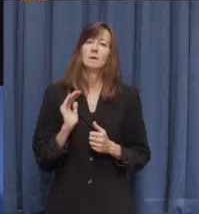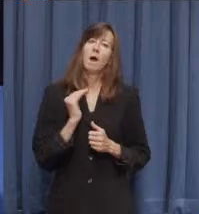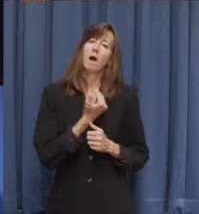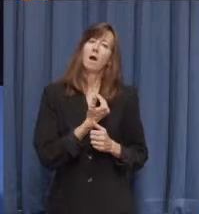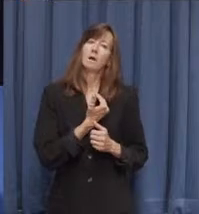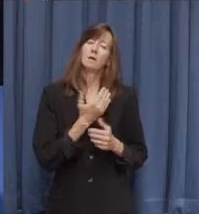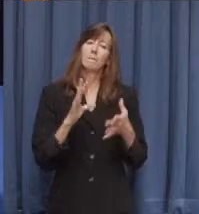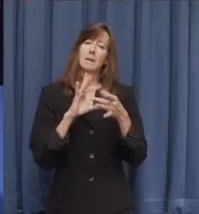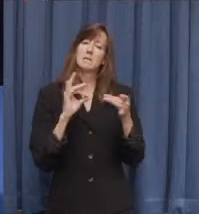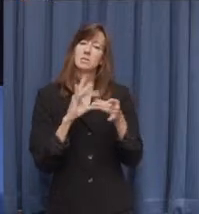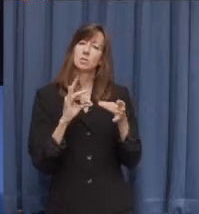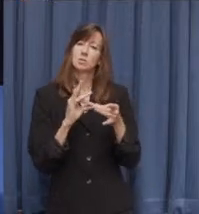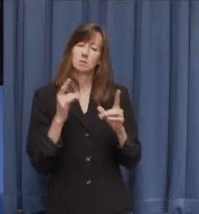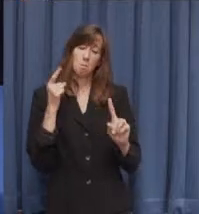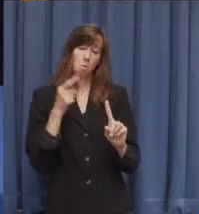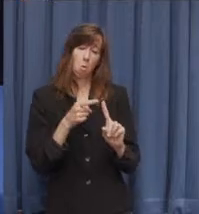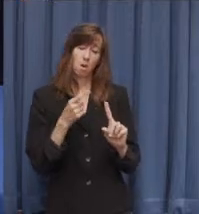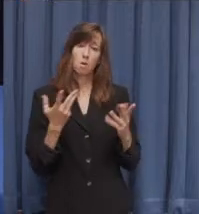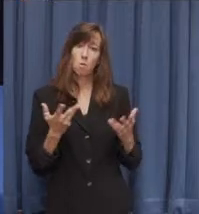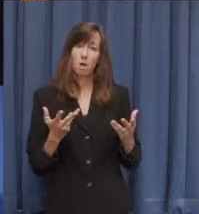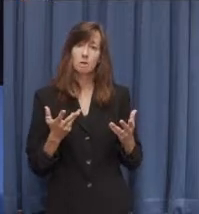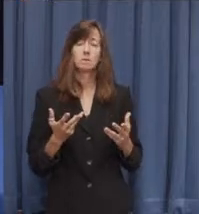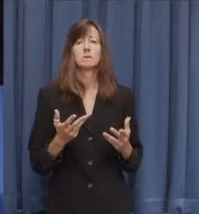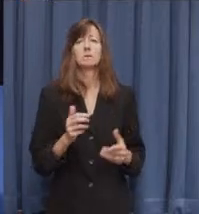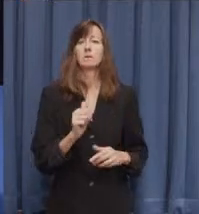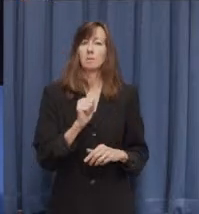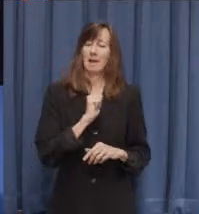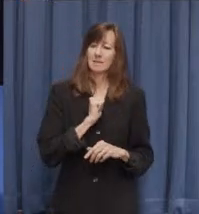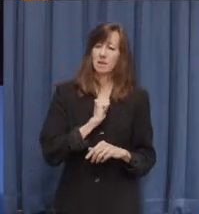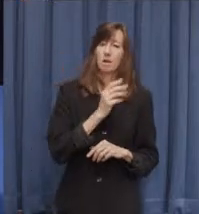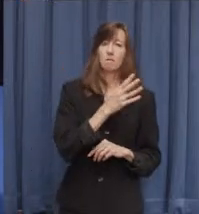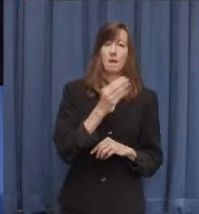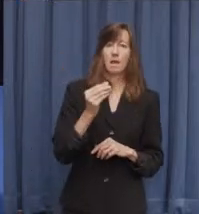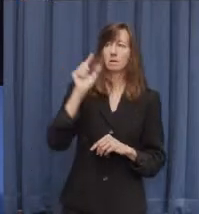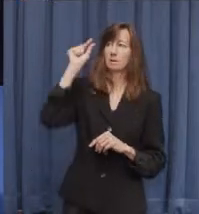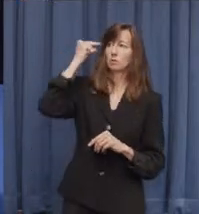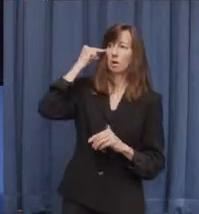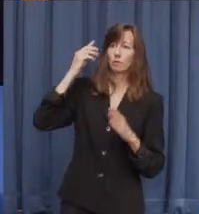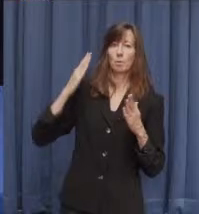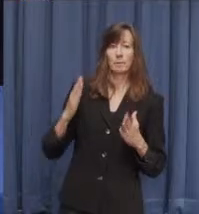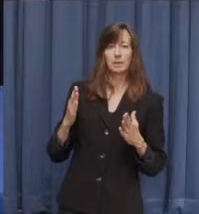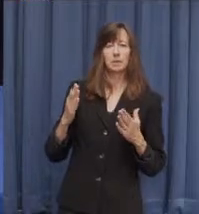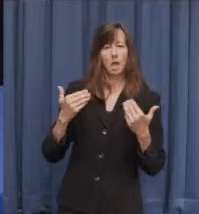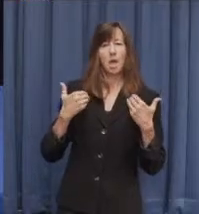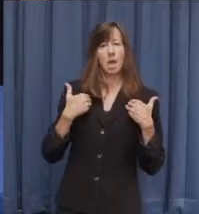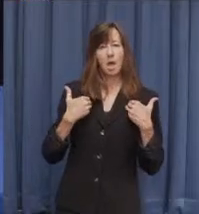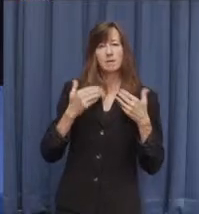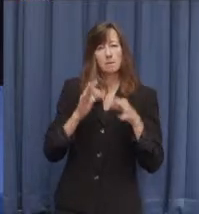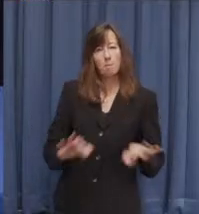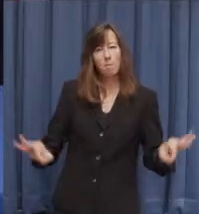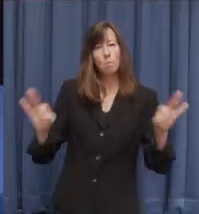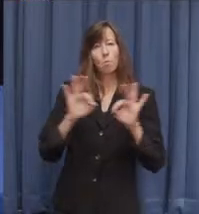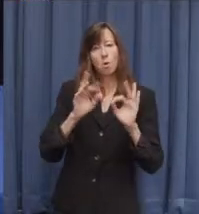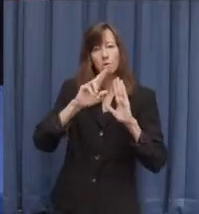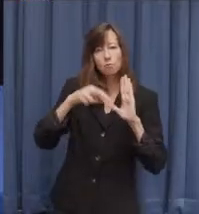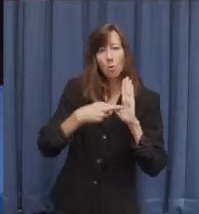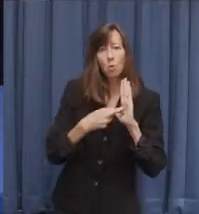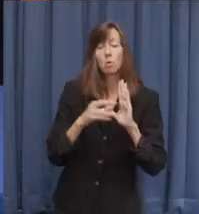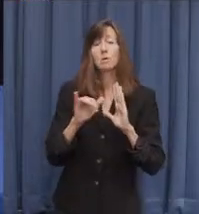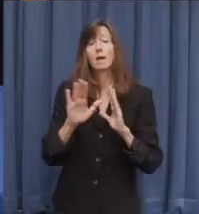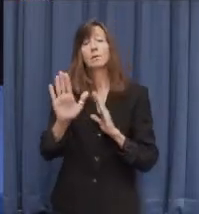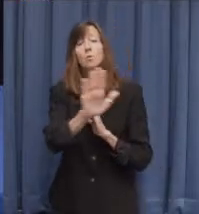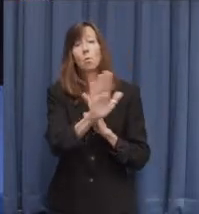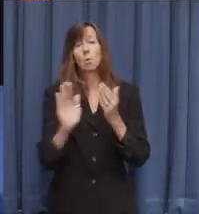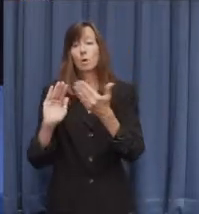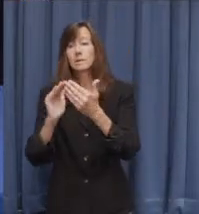yes, myself and we as a government have a key role to play here, as do your town and city governments and local and village